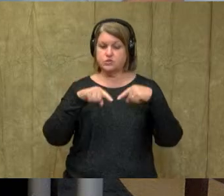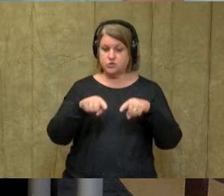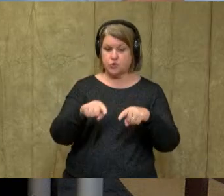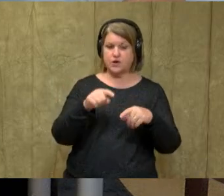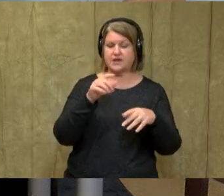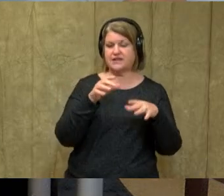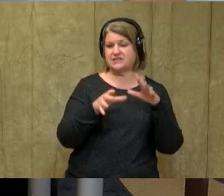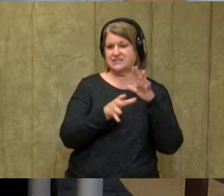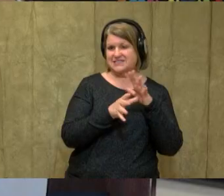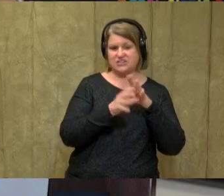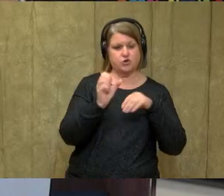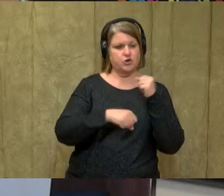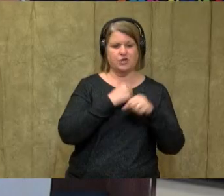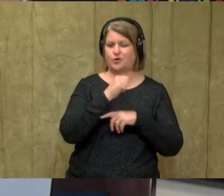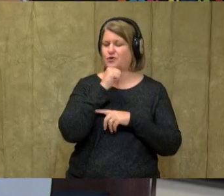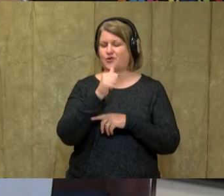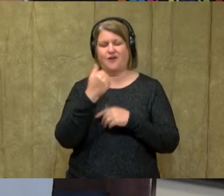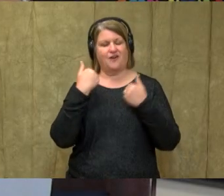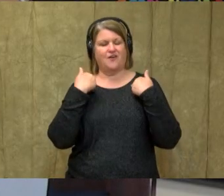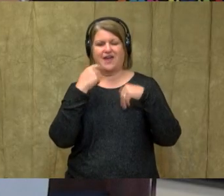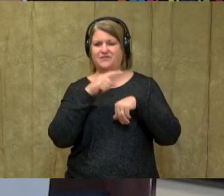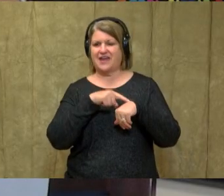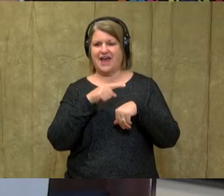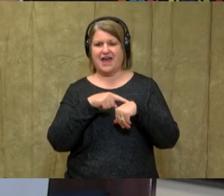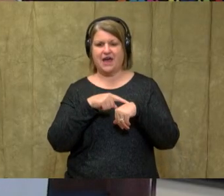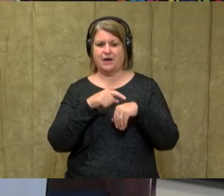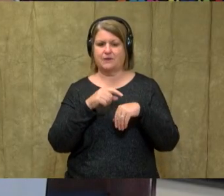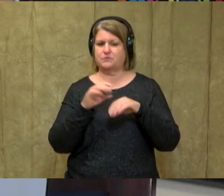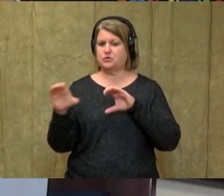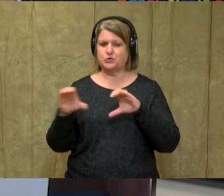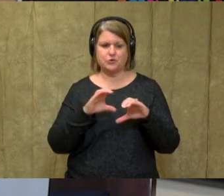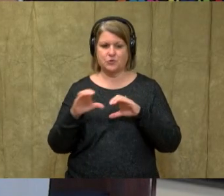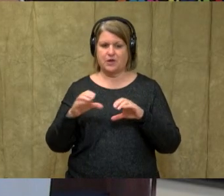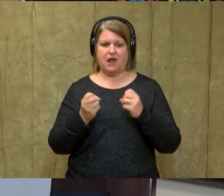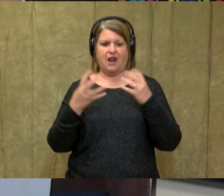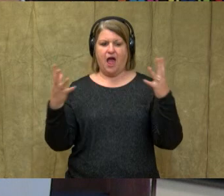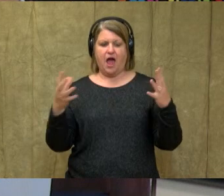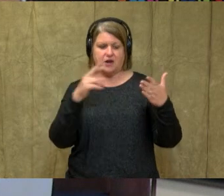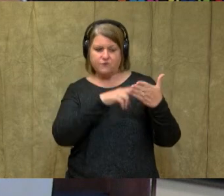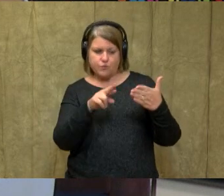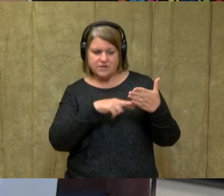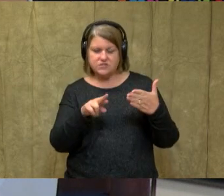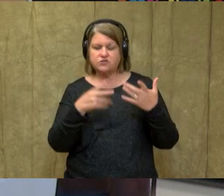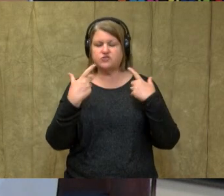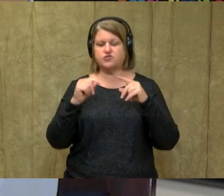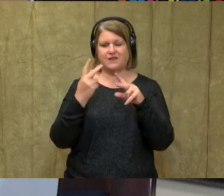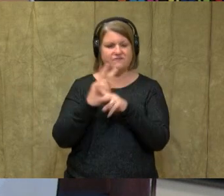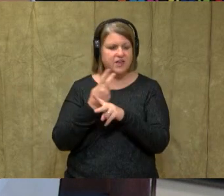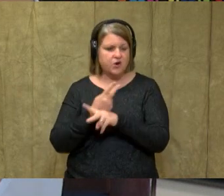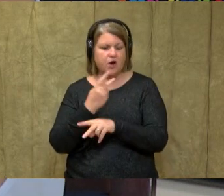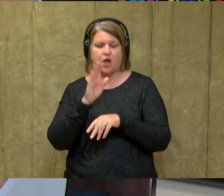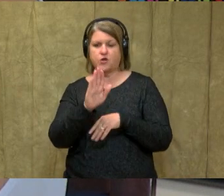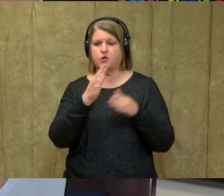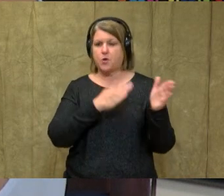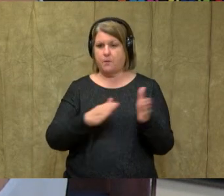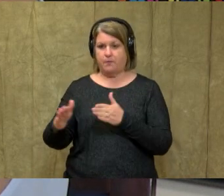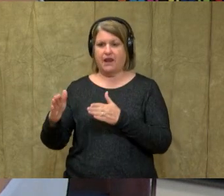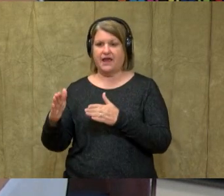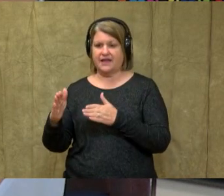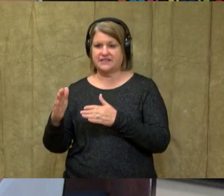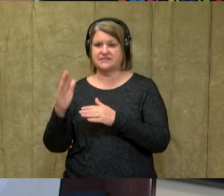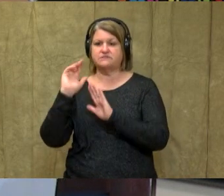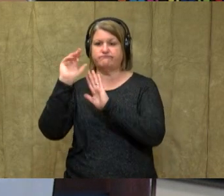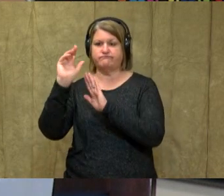year, you won't have time to be doing a lot of research and trying to figure out your plans after high